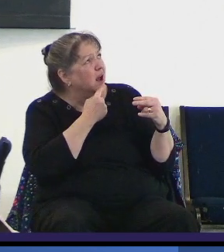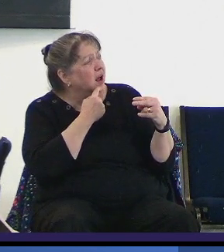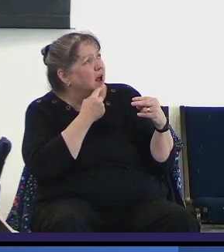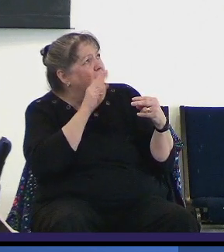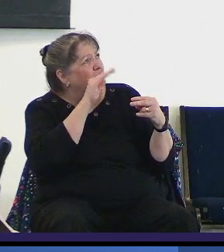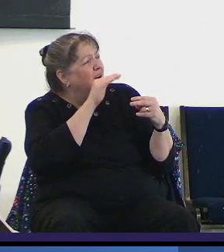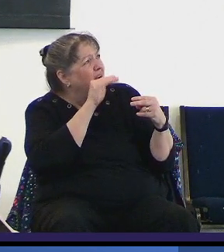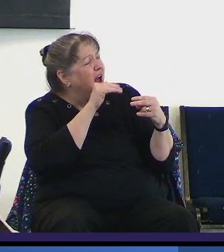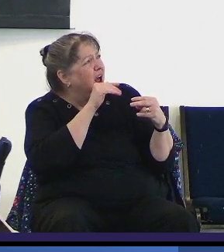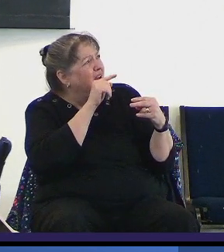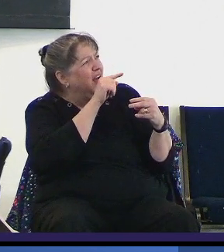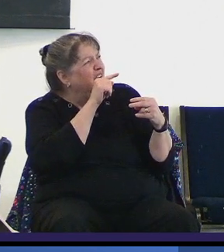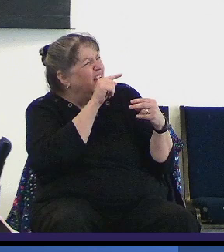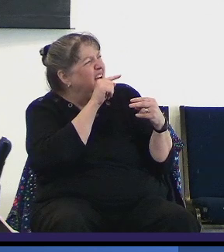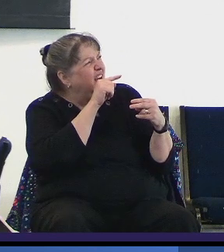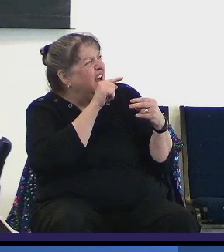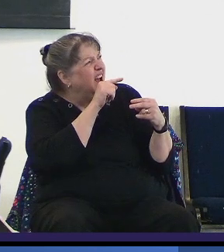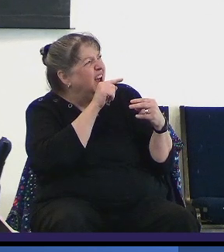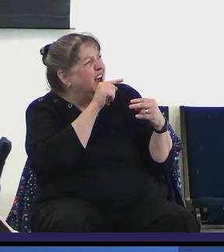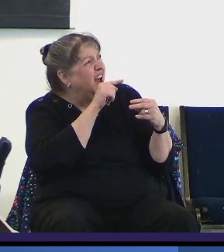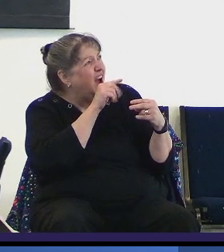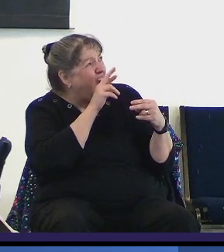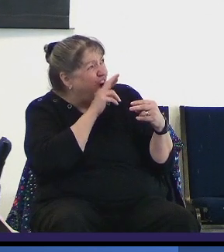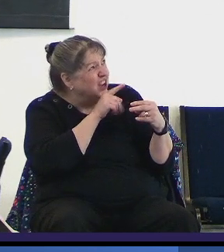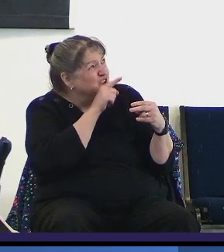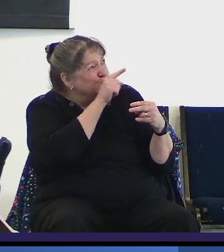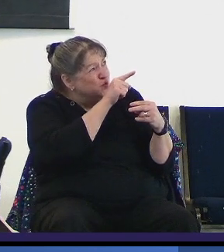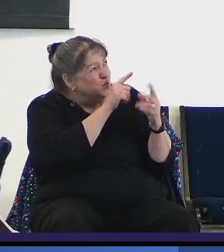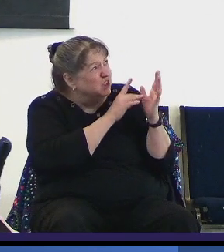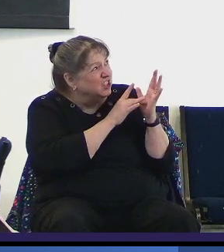mister, be ye Jesus?"